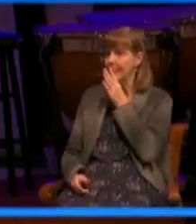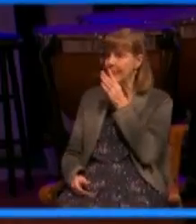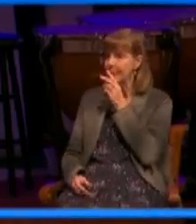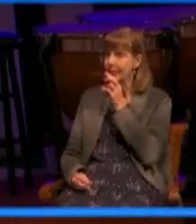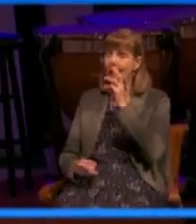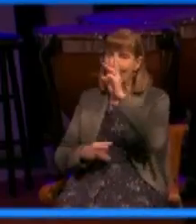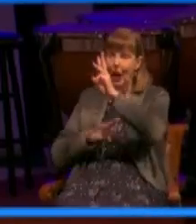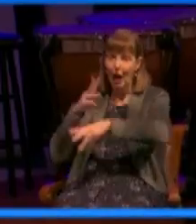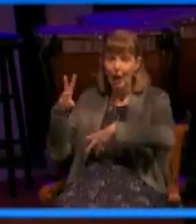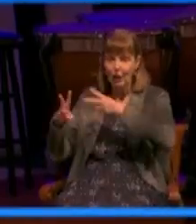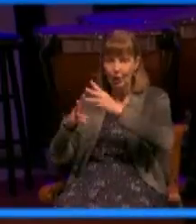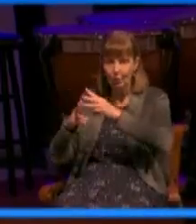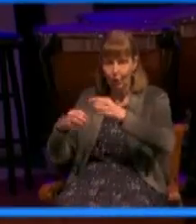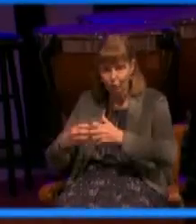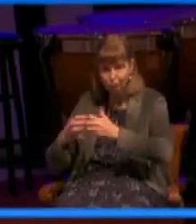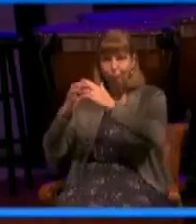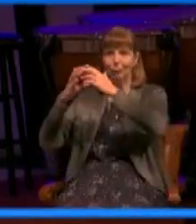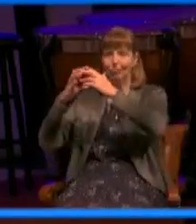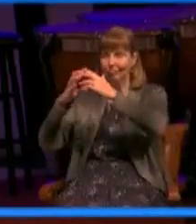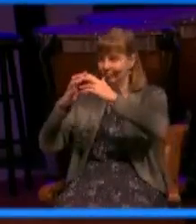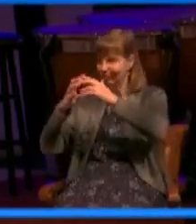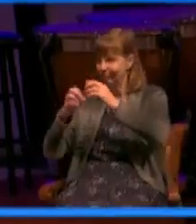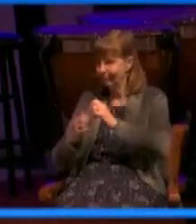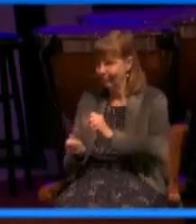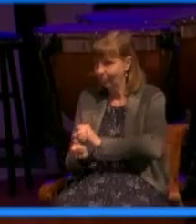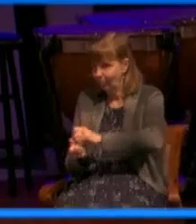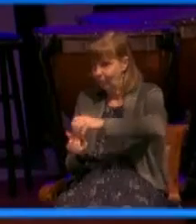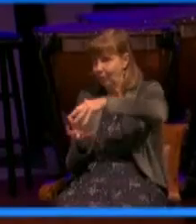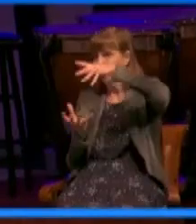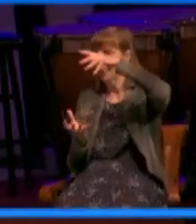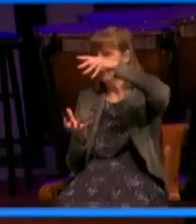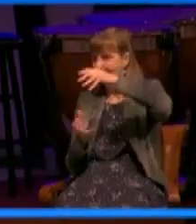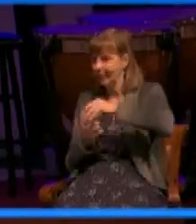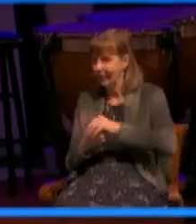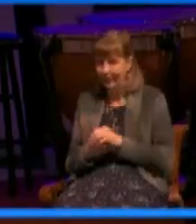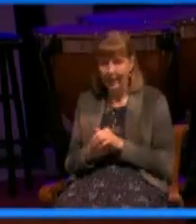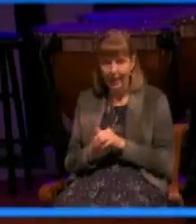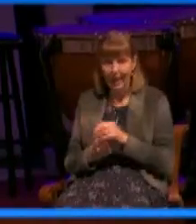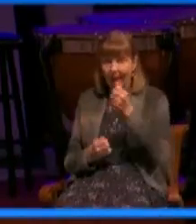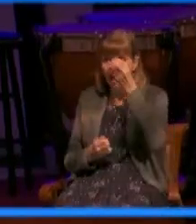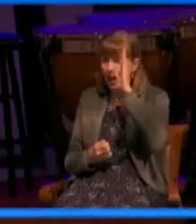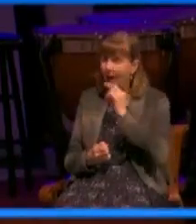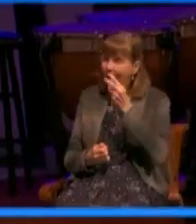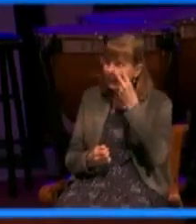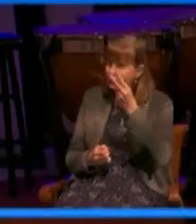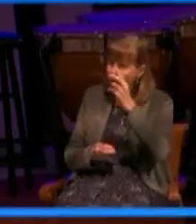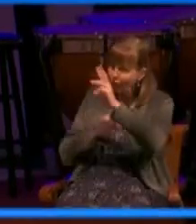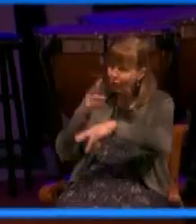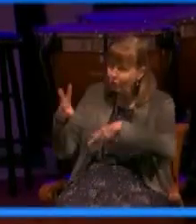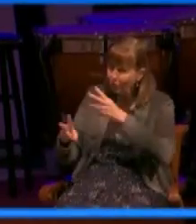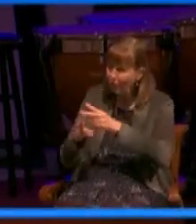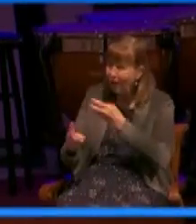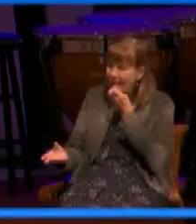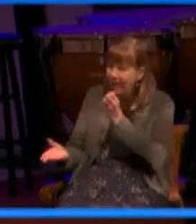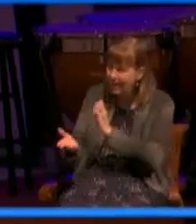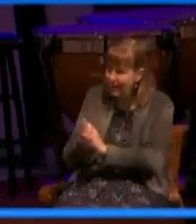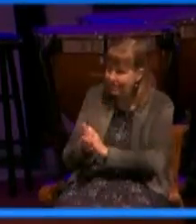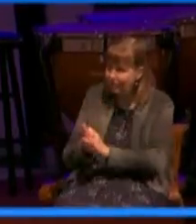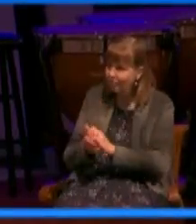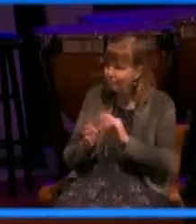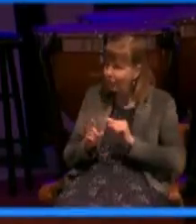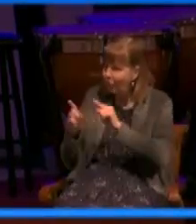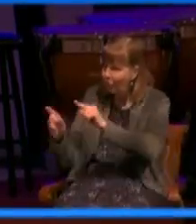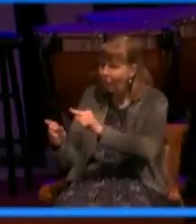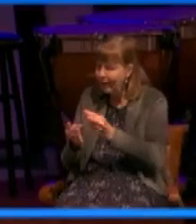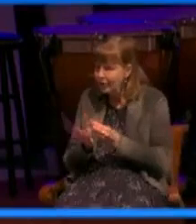Shaddai. We have seen a God who saw the world in wickedness and went to Noah and said, build a boat. I'm going to wipe the earth clean